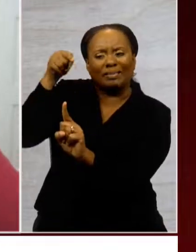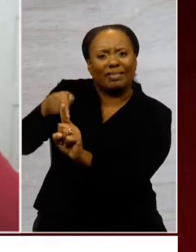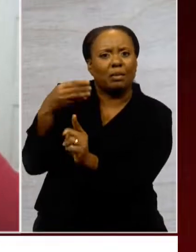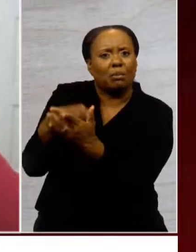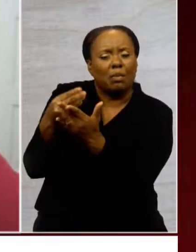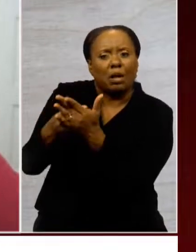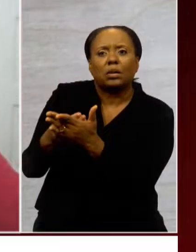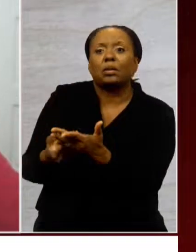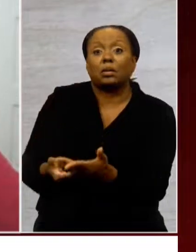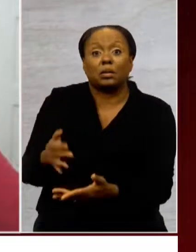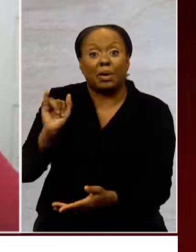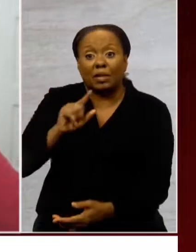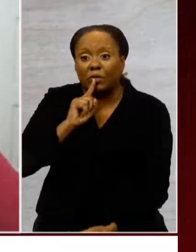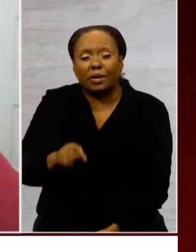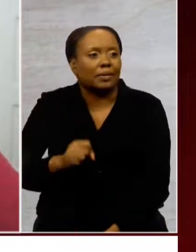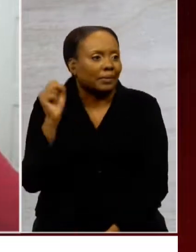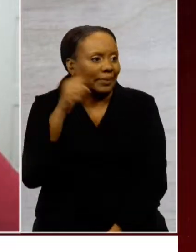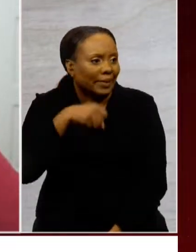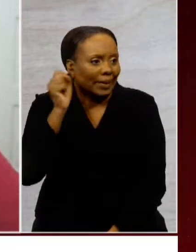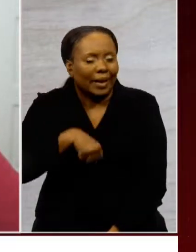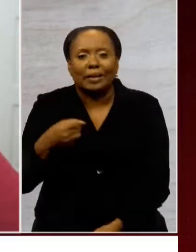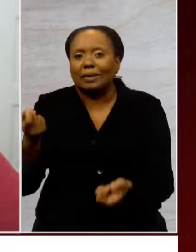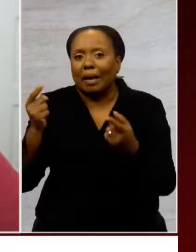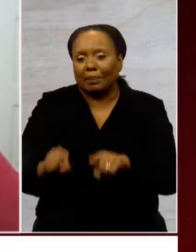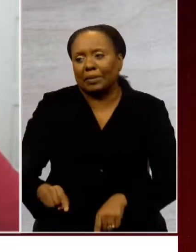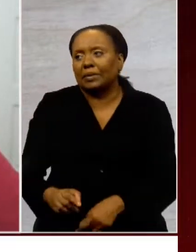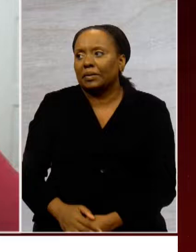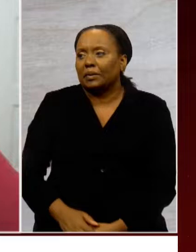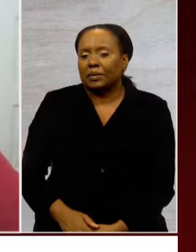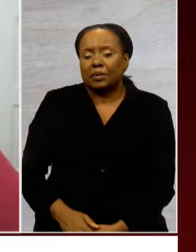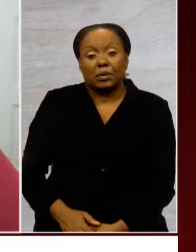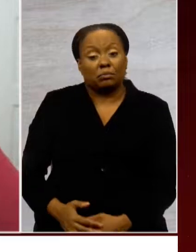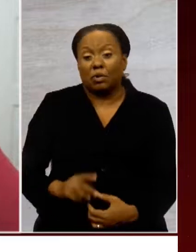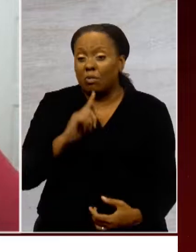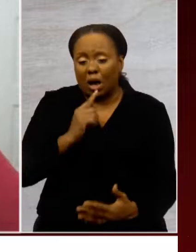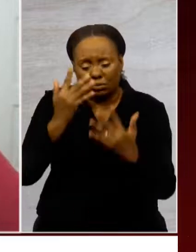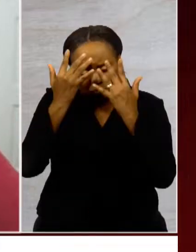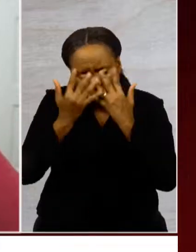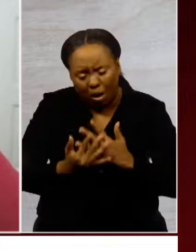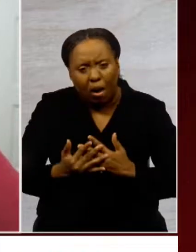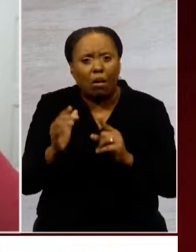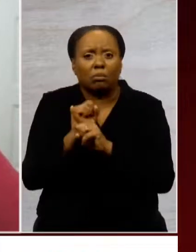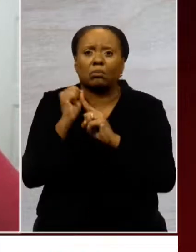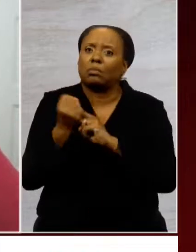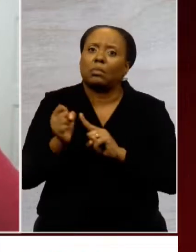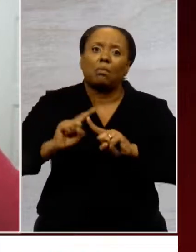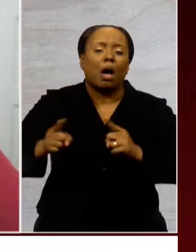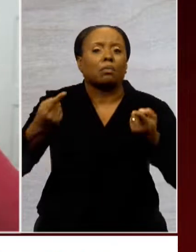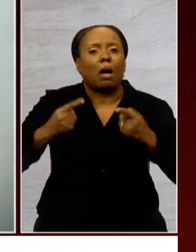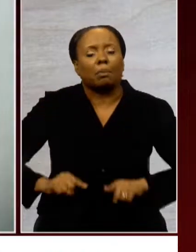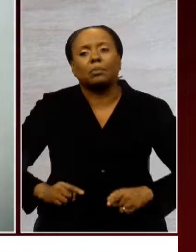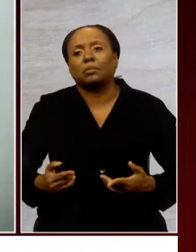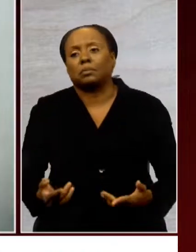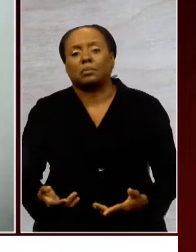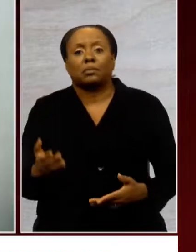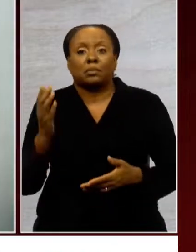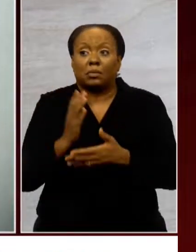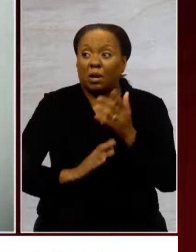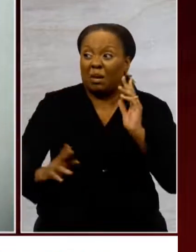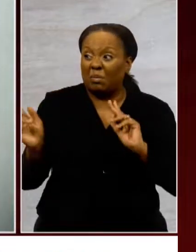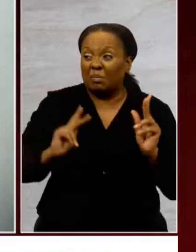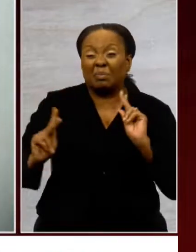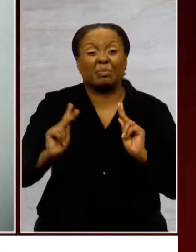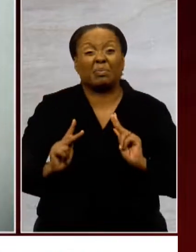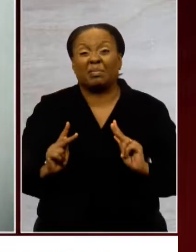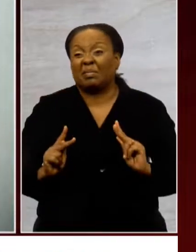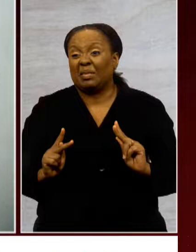is what is Yes, it happening. is. Yes, it is. It's a sad reality, but it is a reality. Some persons, it may not be